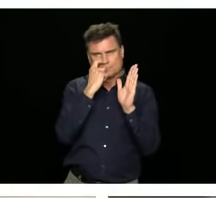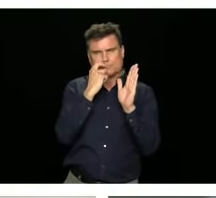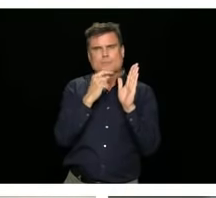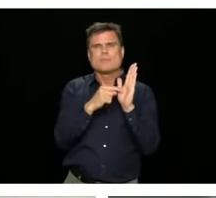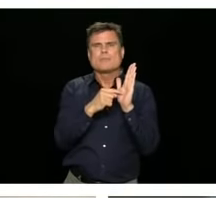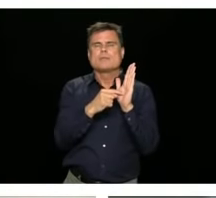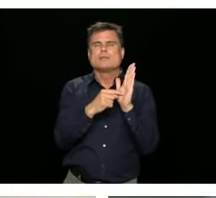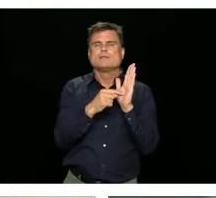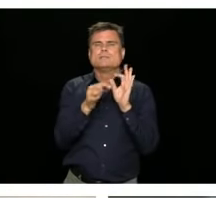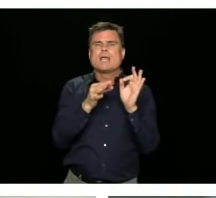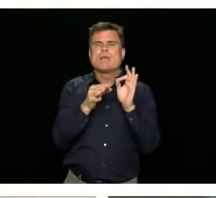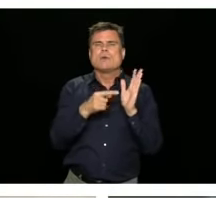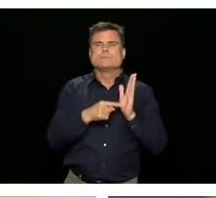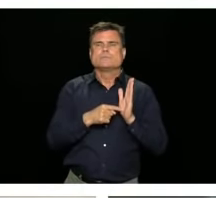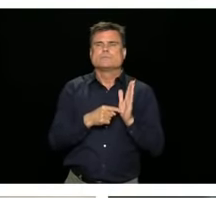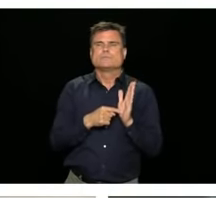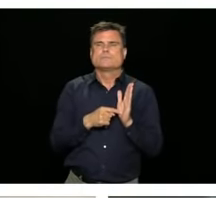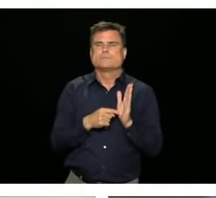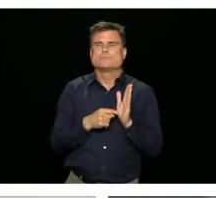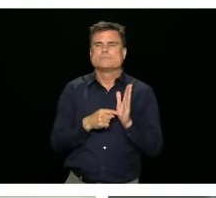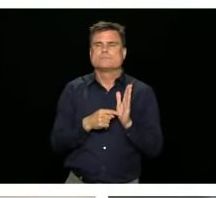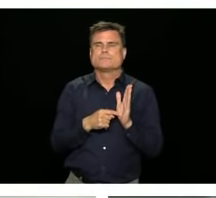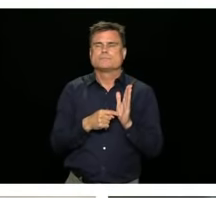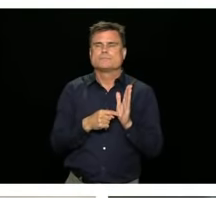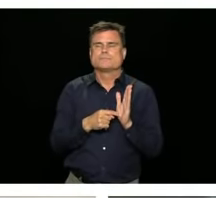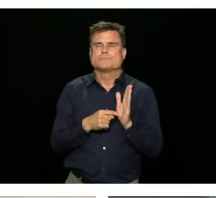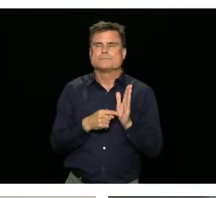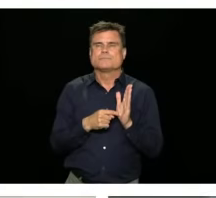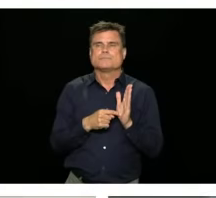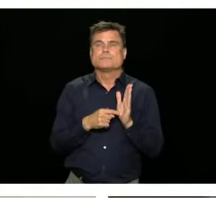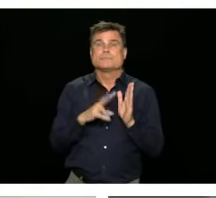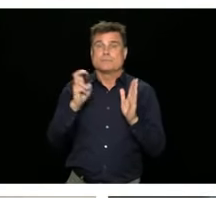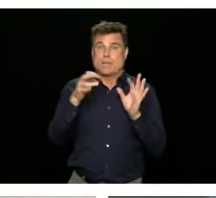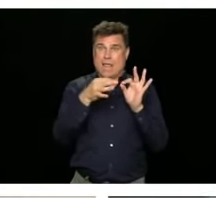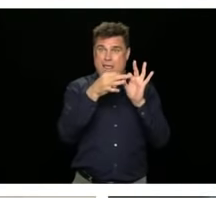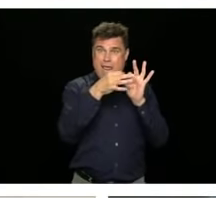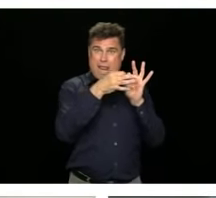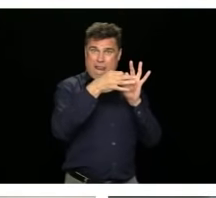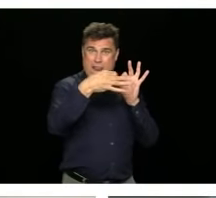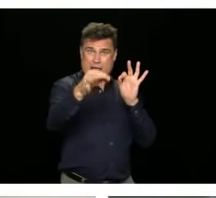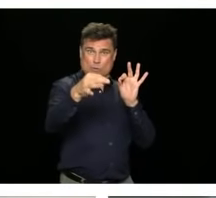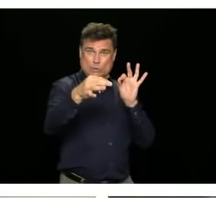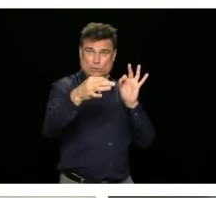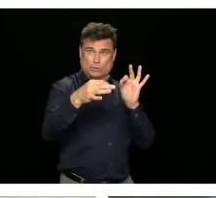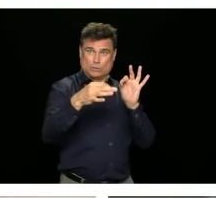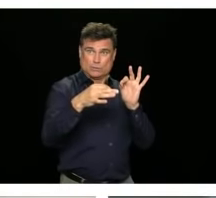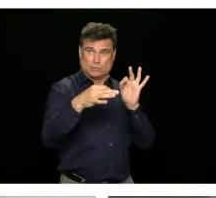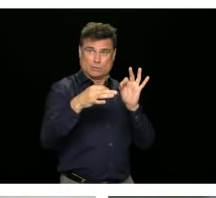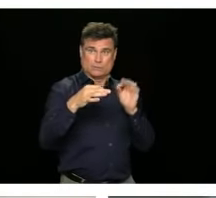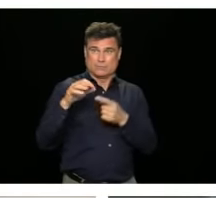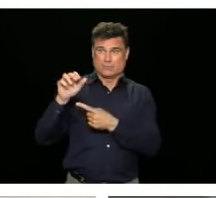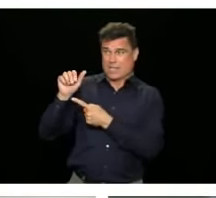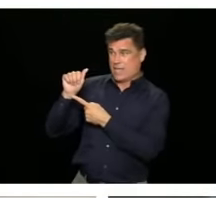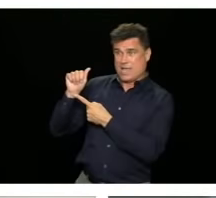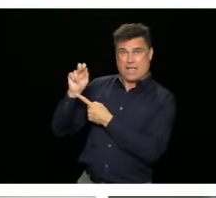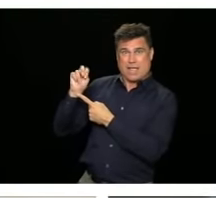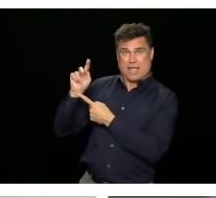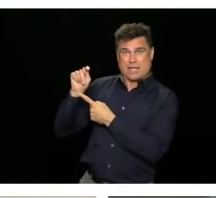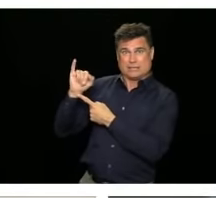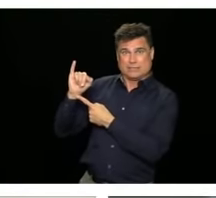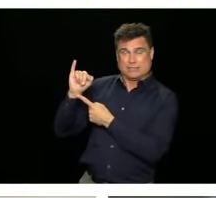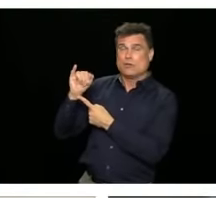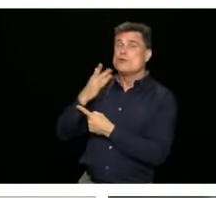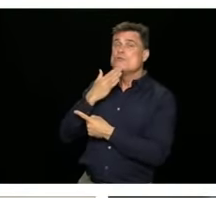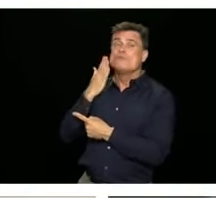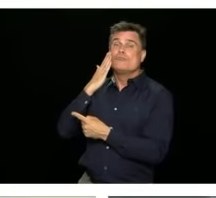colonialism, can reassert the assumption that land is still not in contest. And so I will say